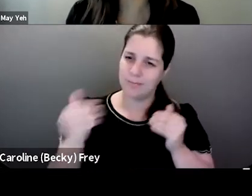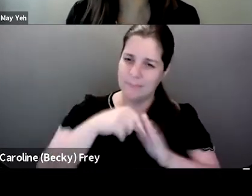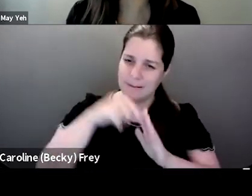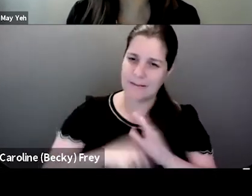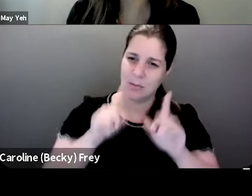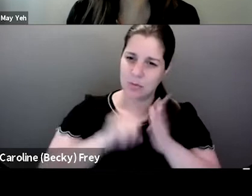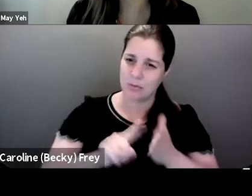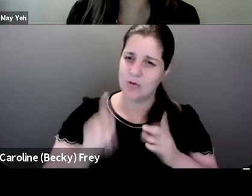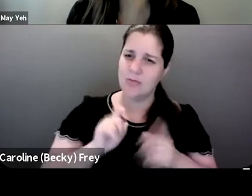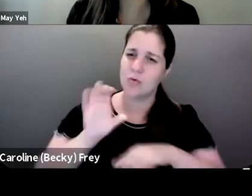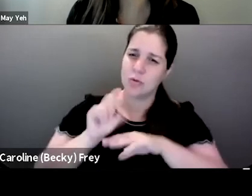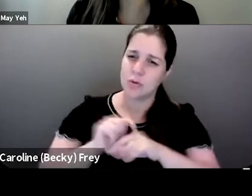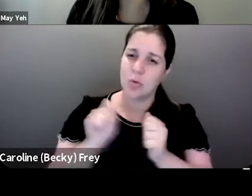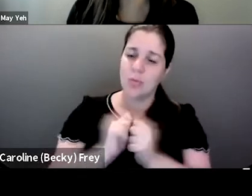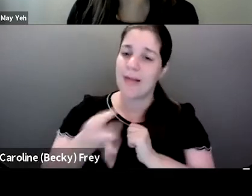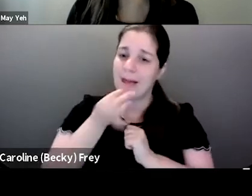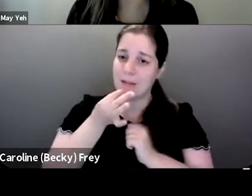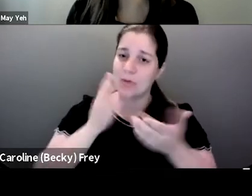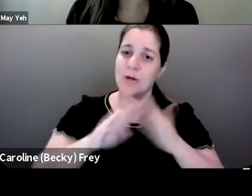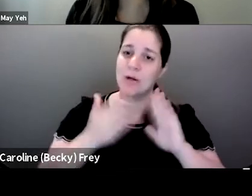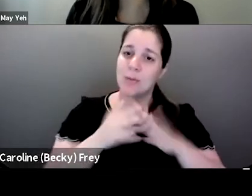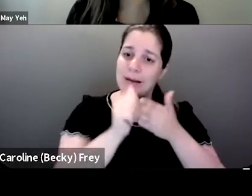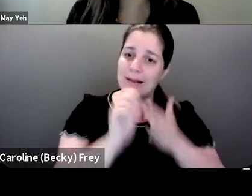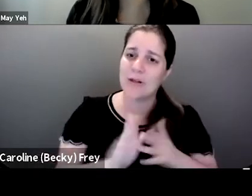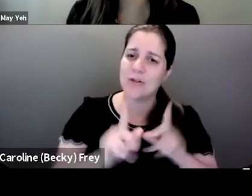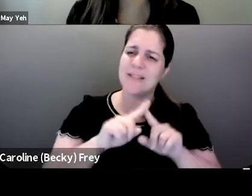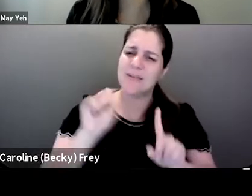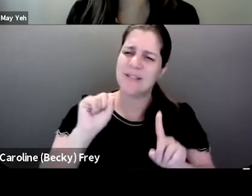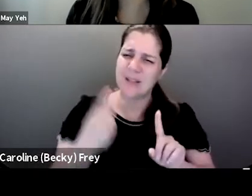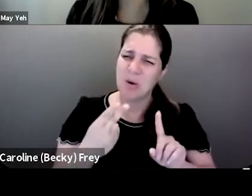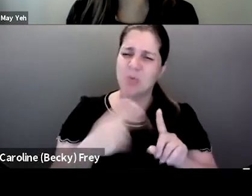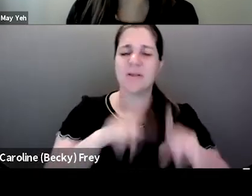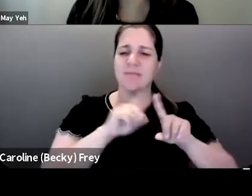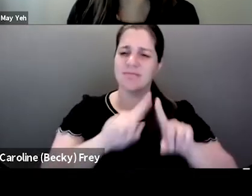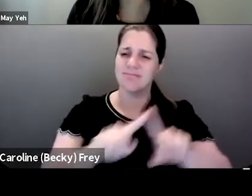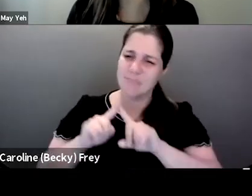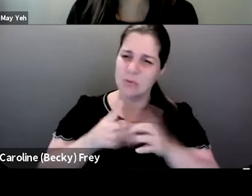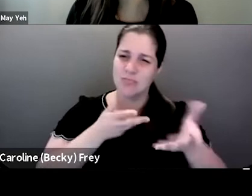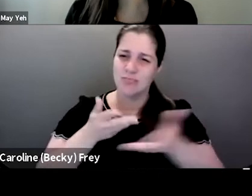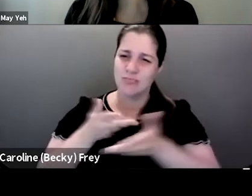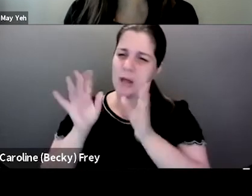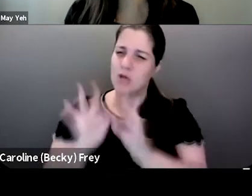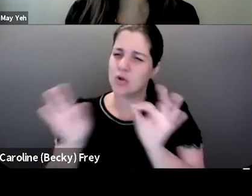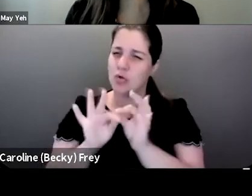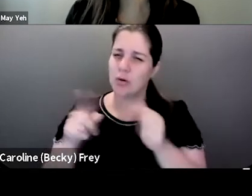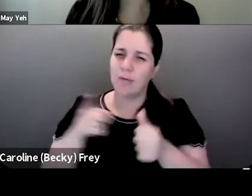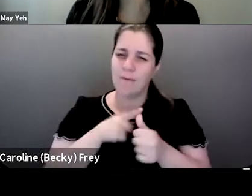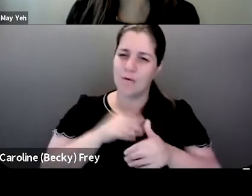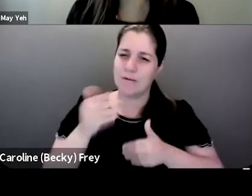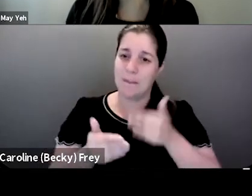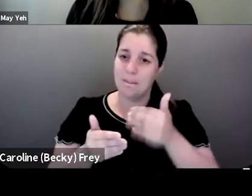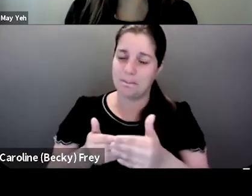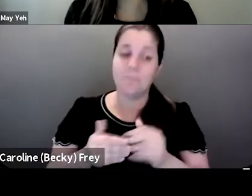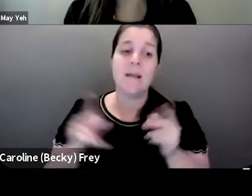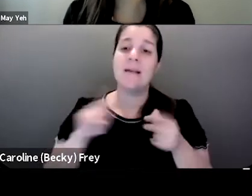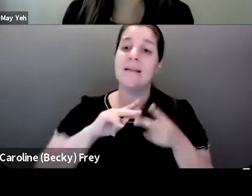with experts, community members, and leaders or other stakeholders. Identification of these dimensions is a critical first step. The second step of the person